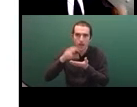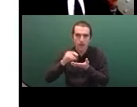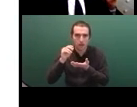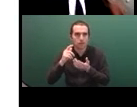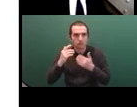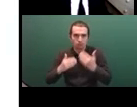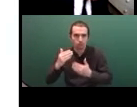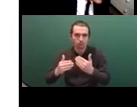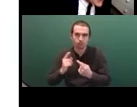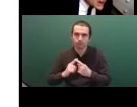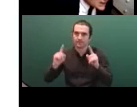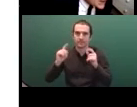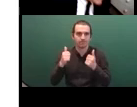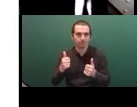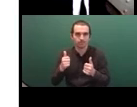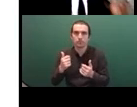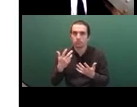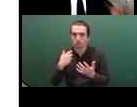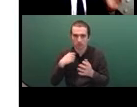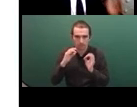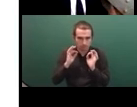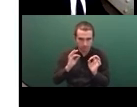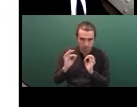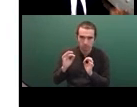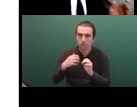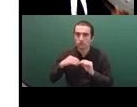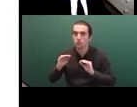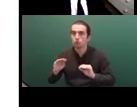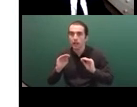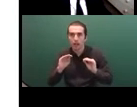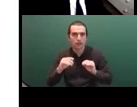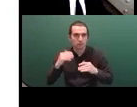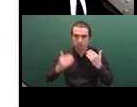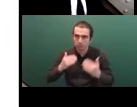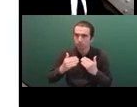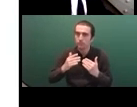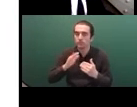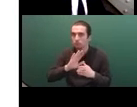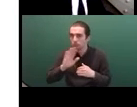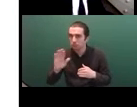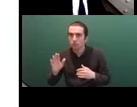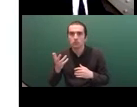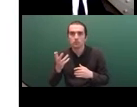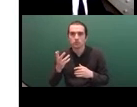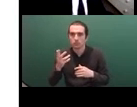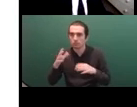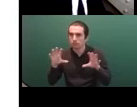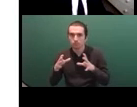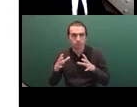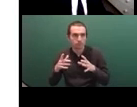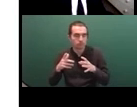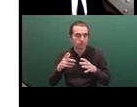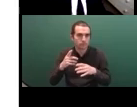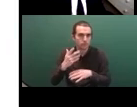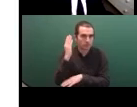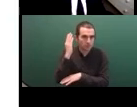that just being taught it isn't enough. You need to have practical applying these things. So teaching practice